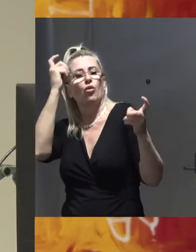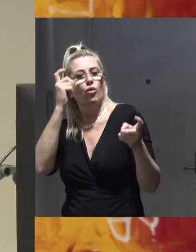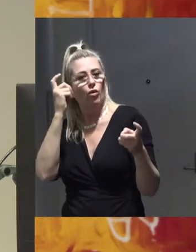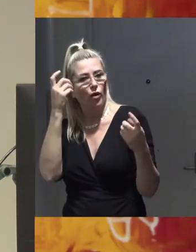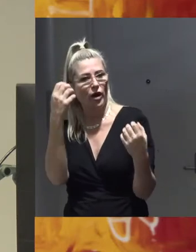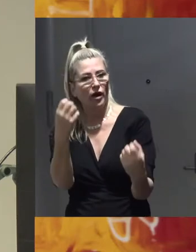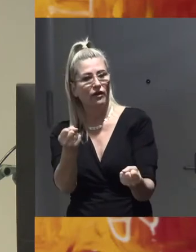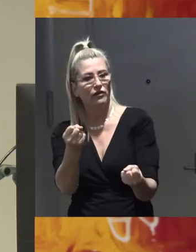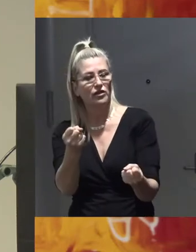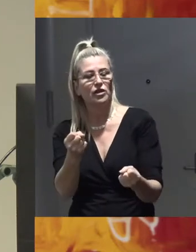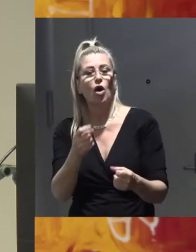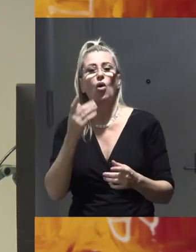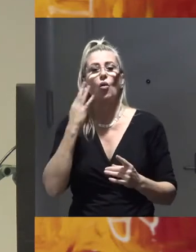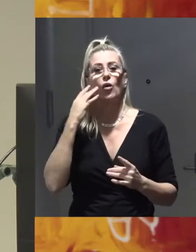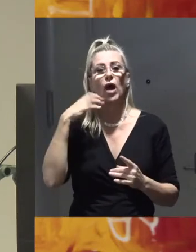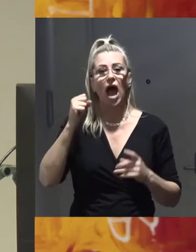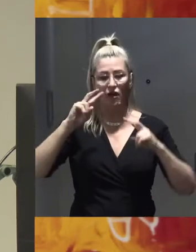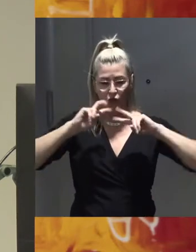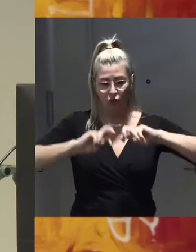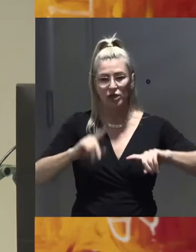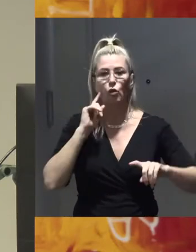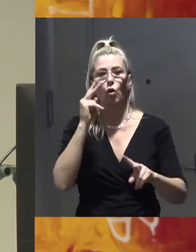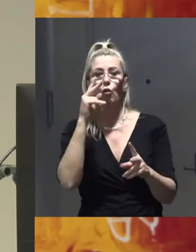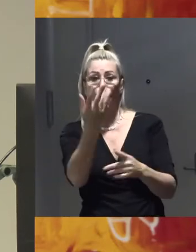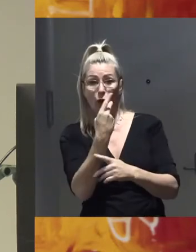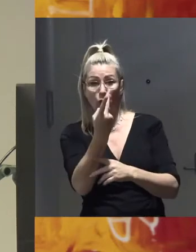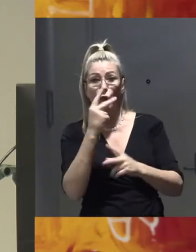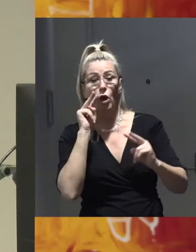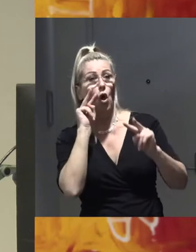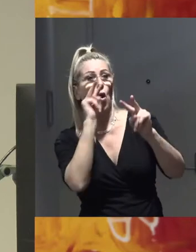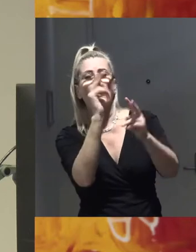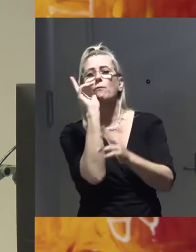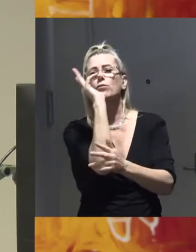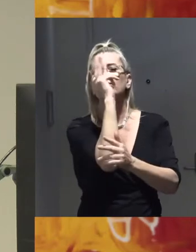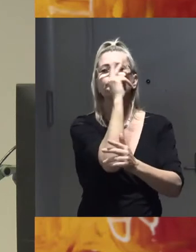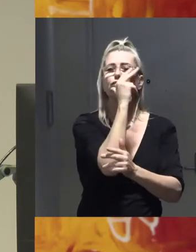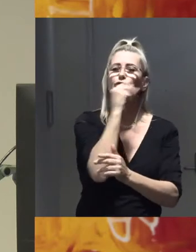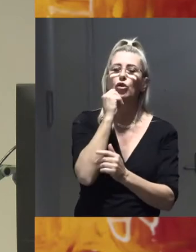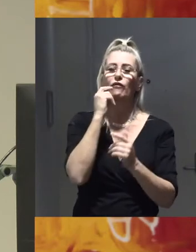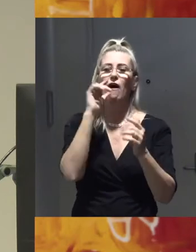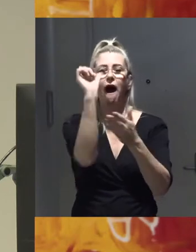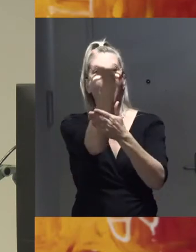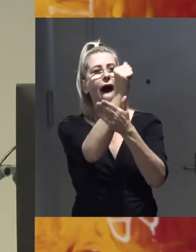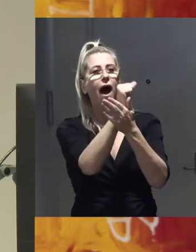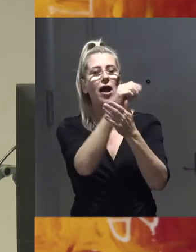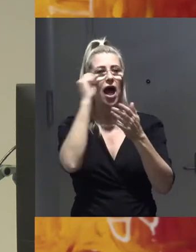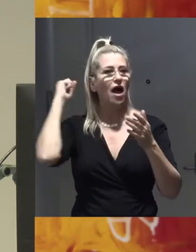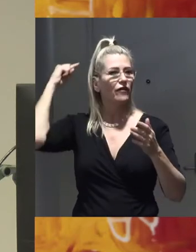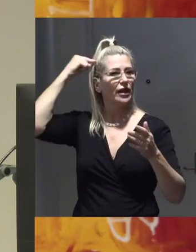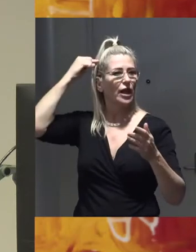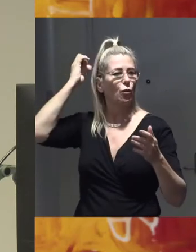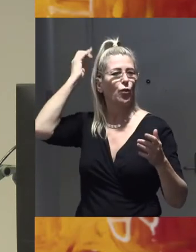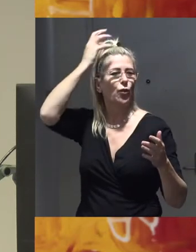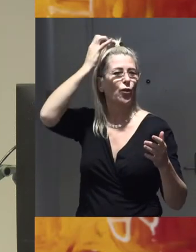shown that when we gaze upon beautiful art, it stimulates strong activity in the region of the brain related to